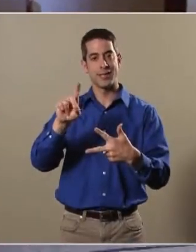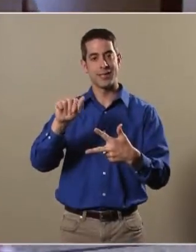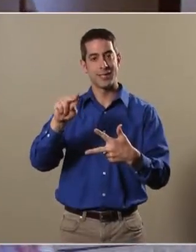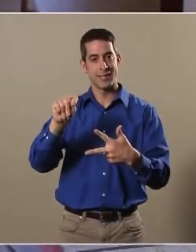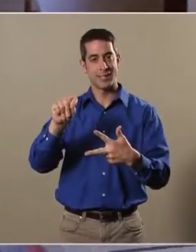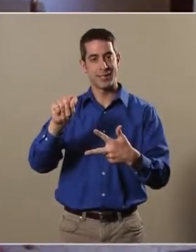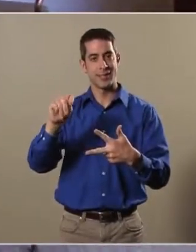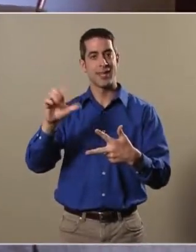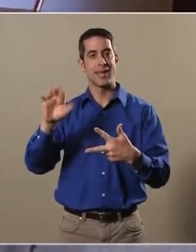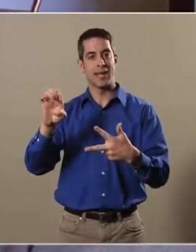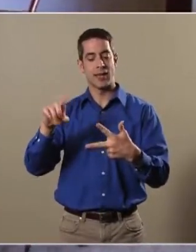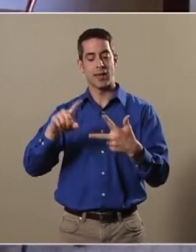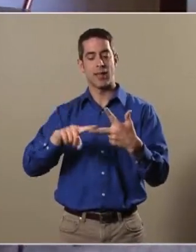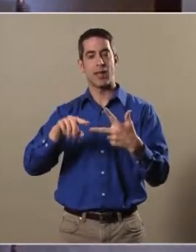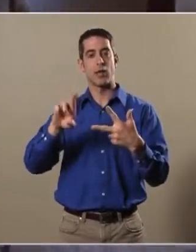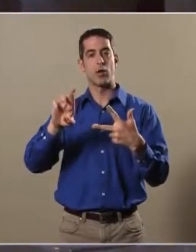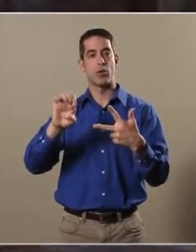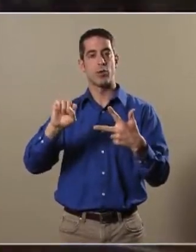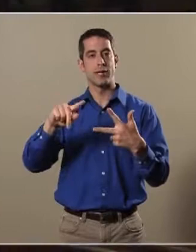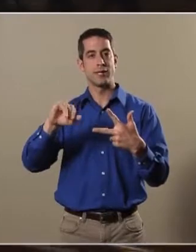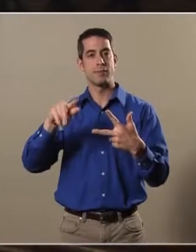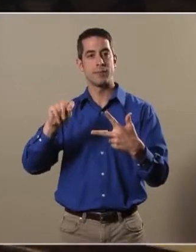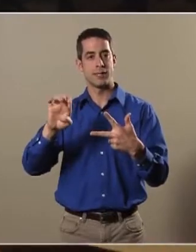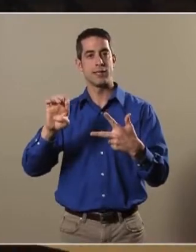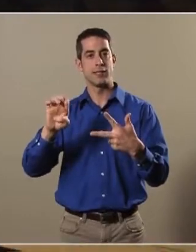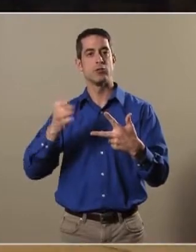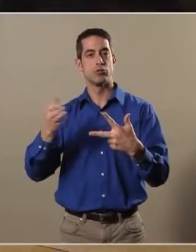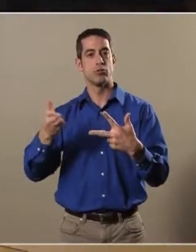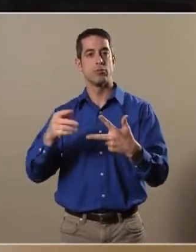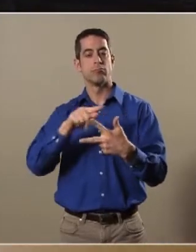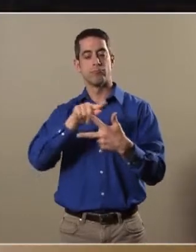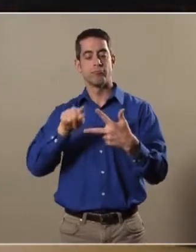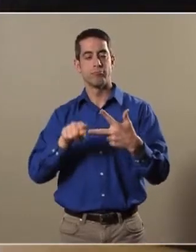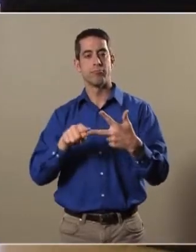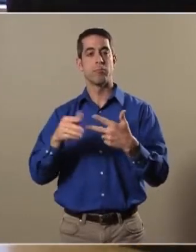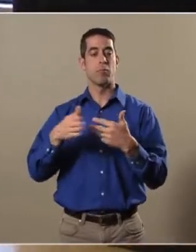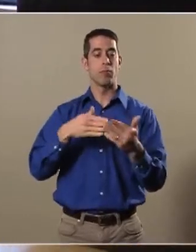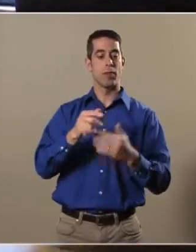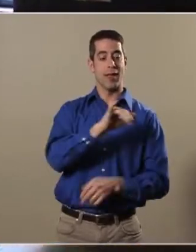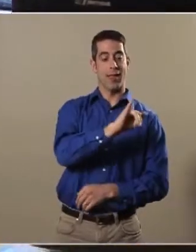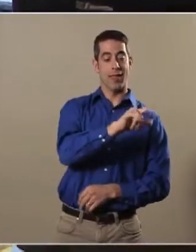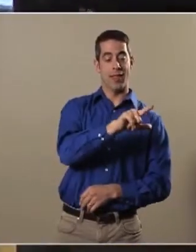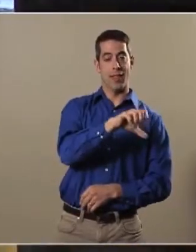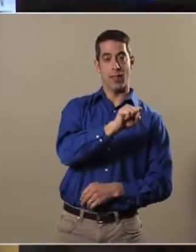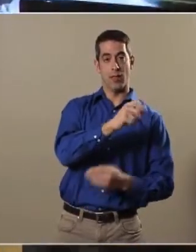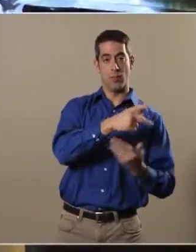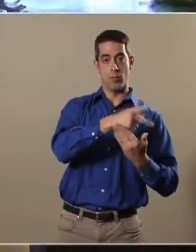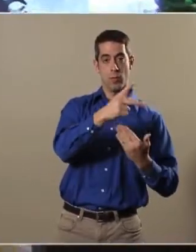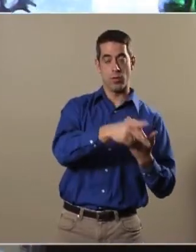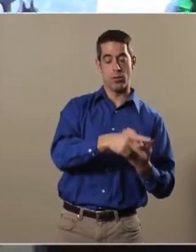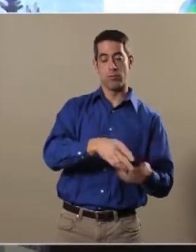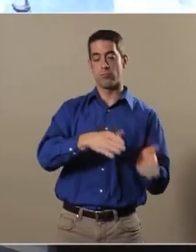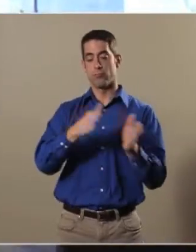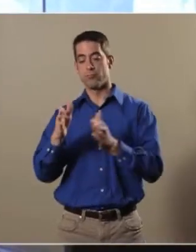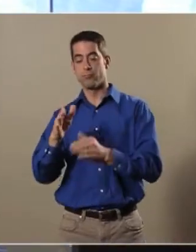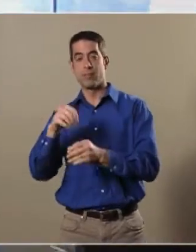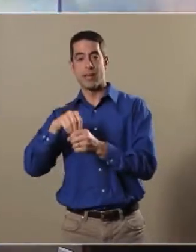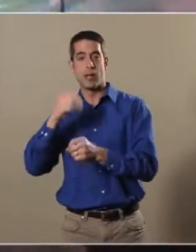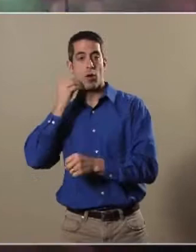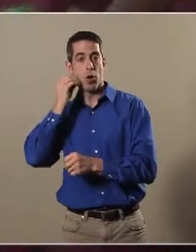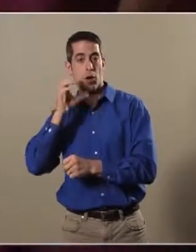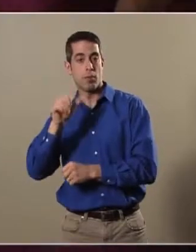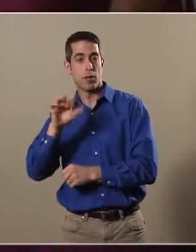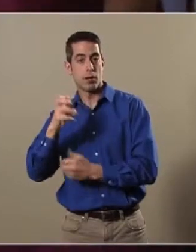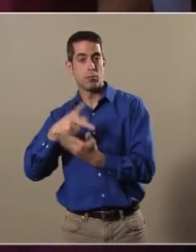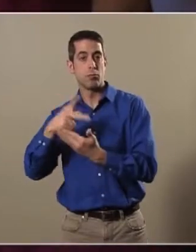Whether through our Independent Living Skills program or the in-home care program, taxpayers save up to